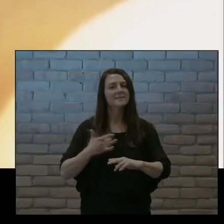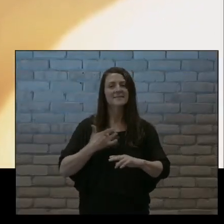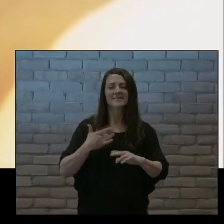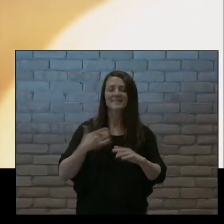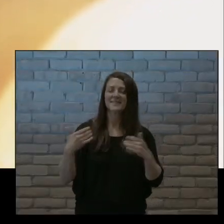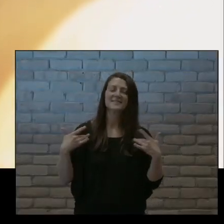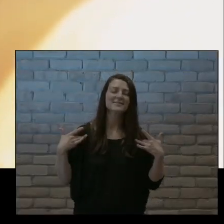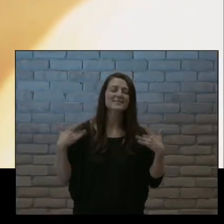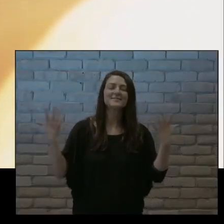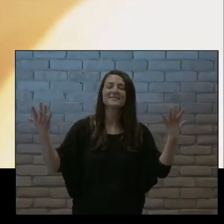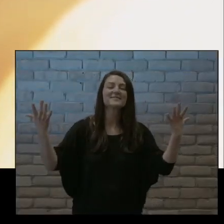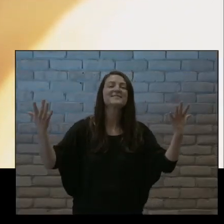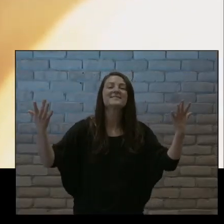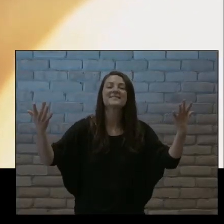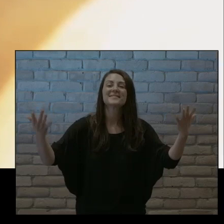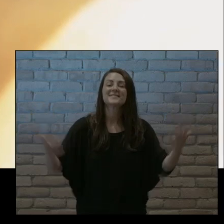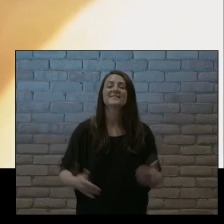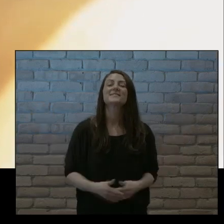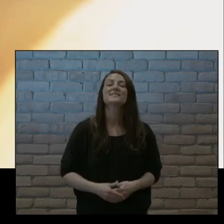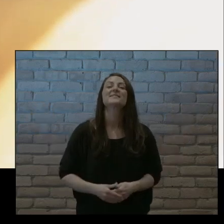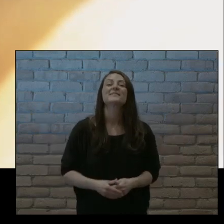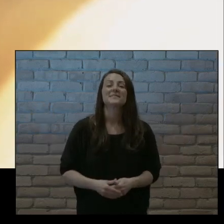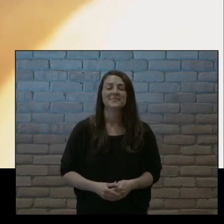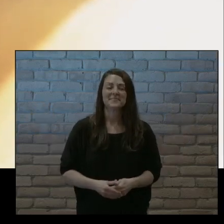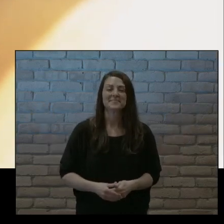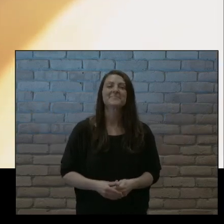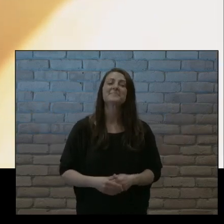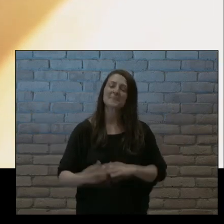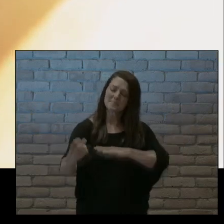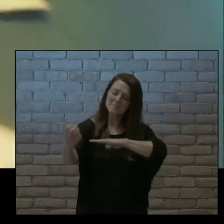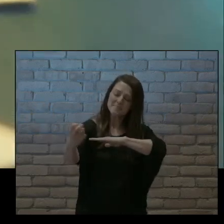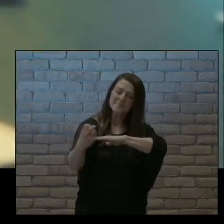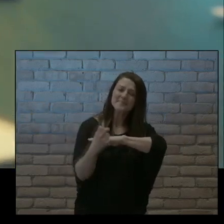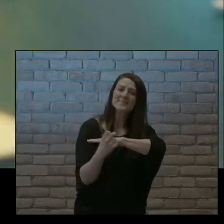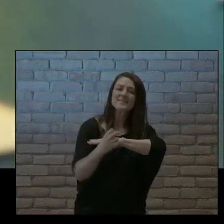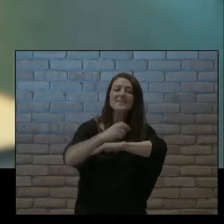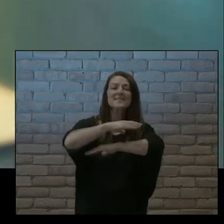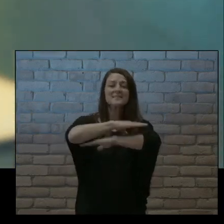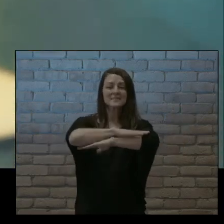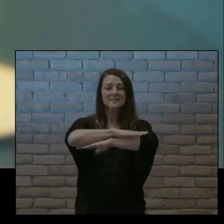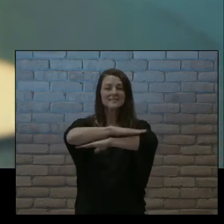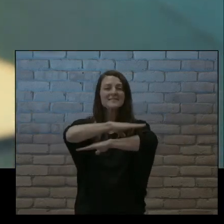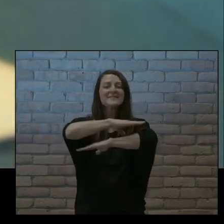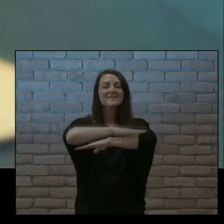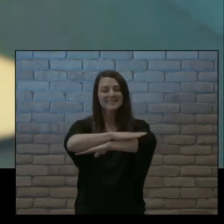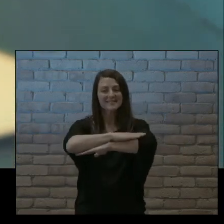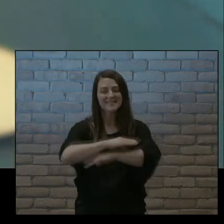Come to the table.